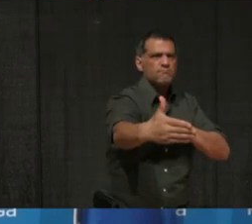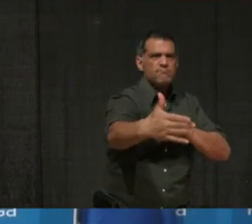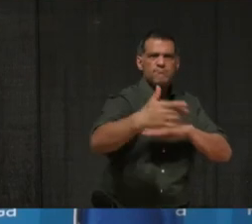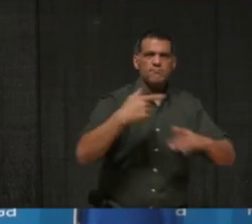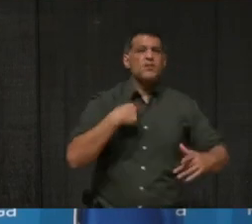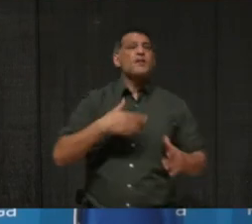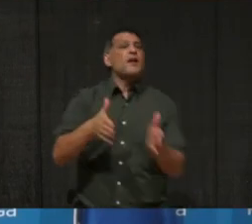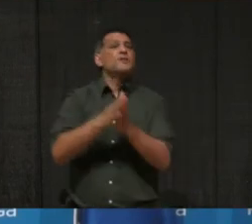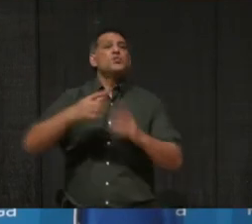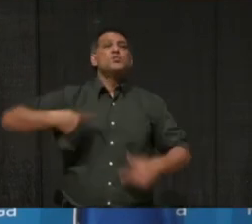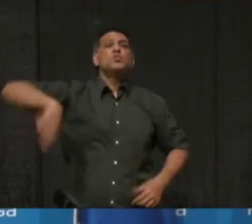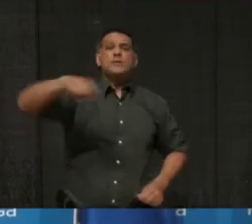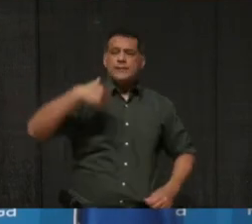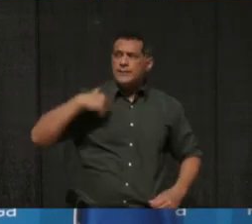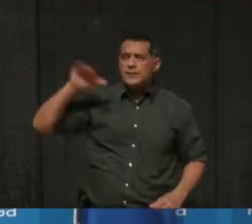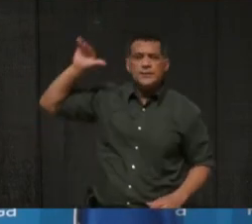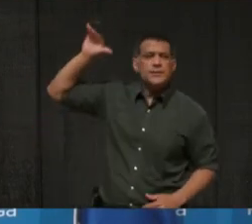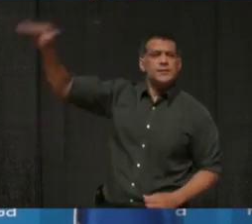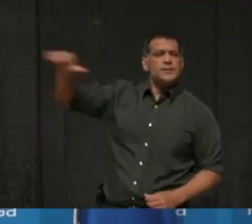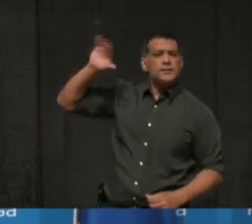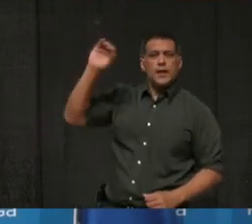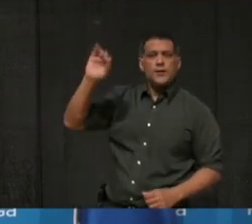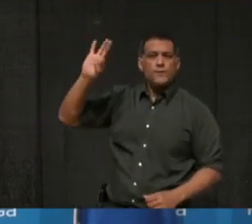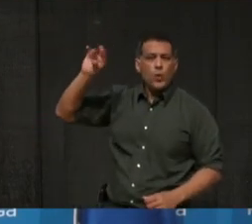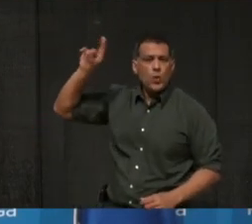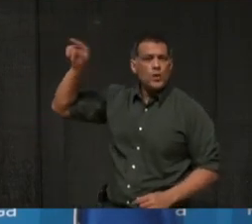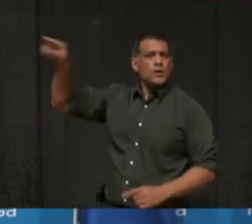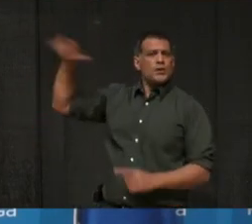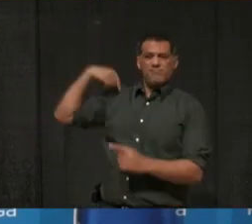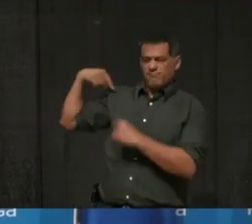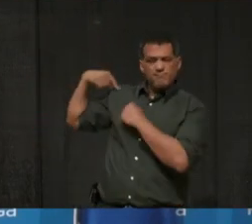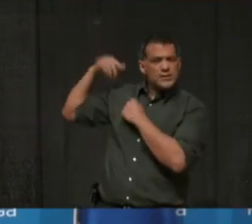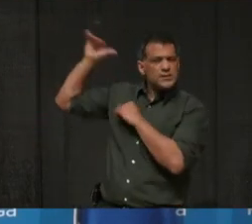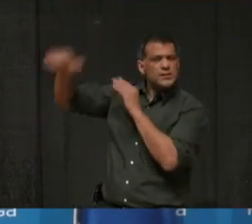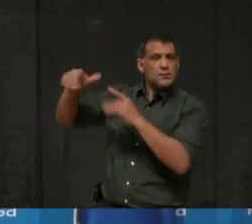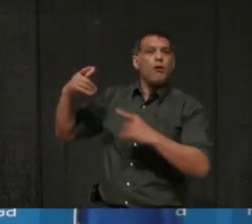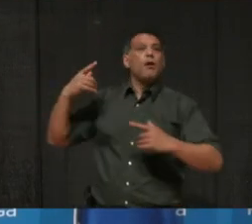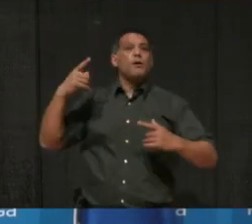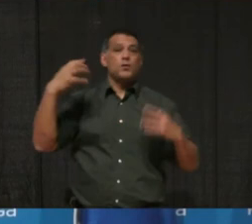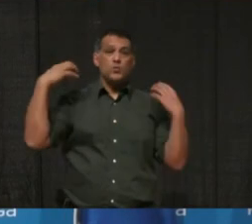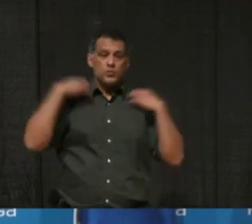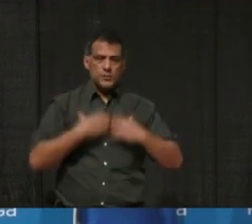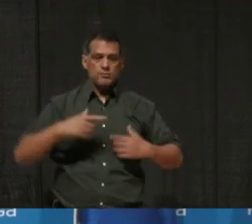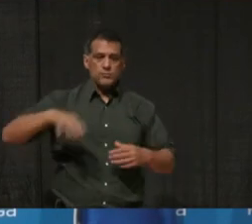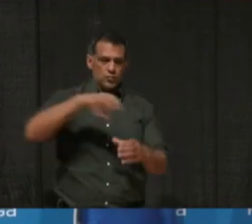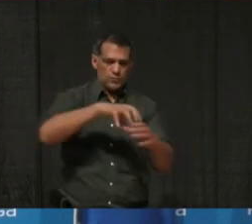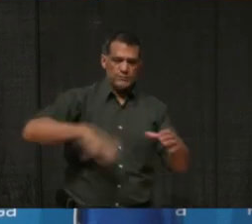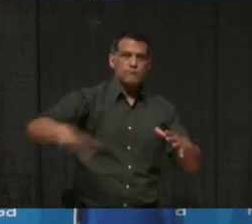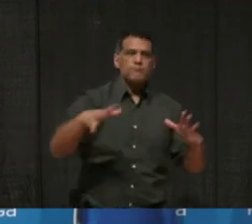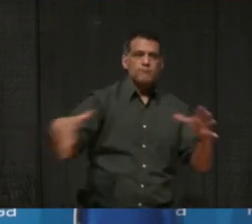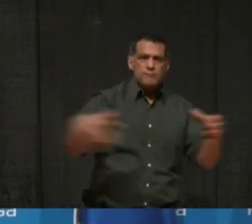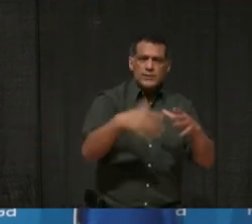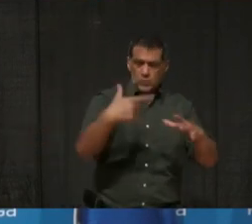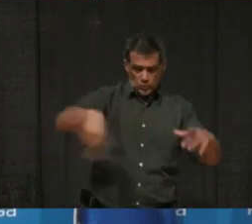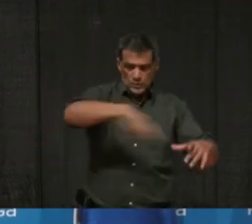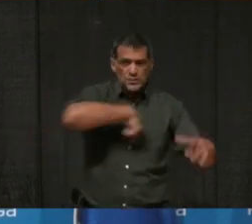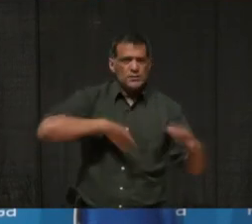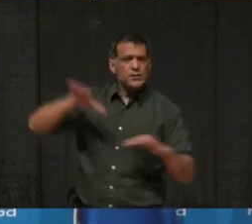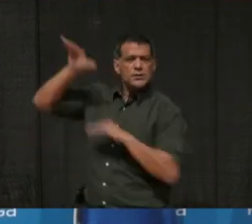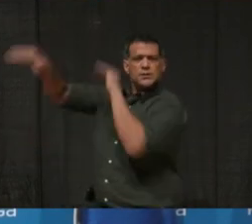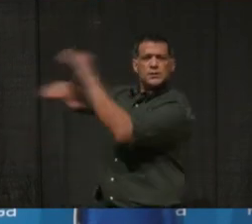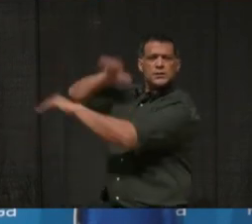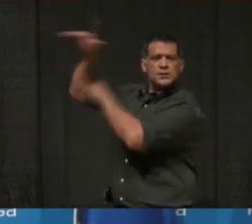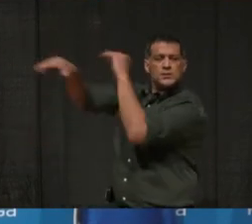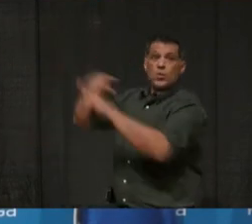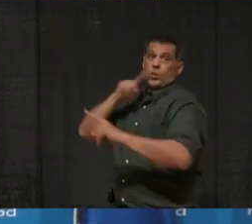for, along with all the other mayors right across the province. And I want to thank Premier Ford in particular for ensuring mandatory